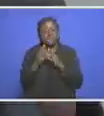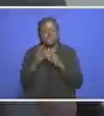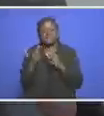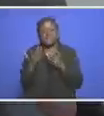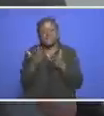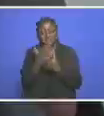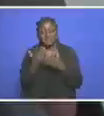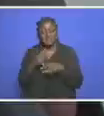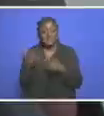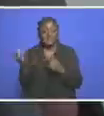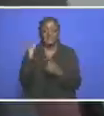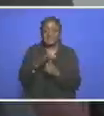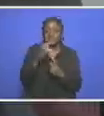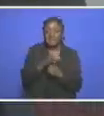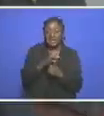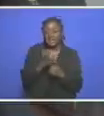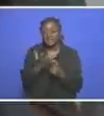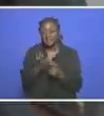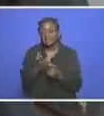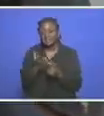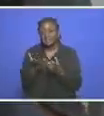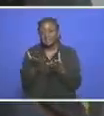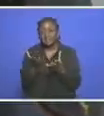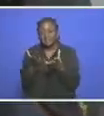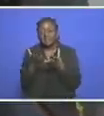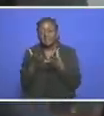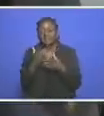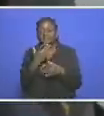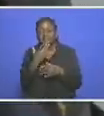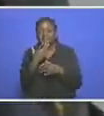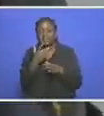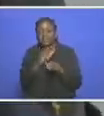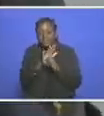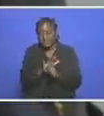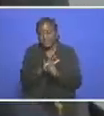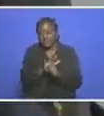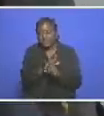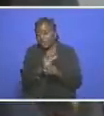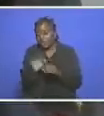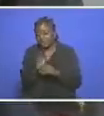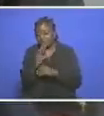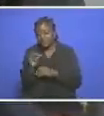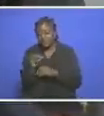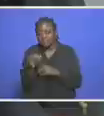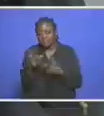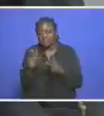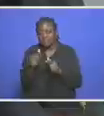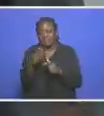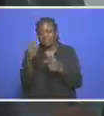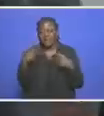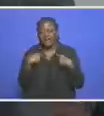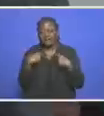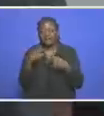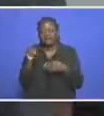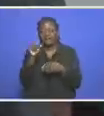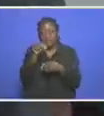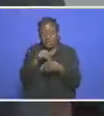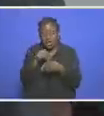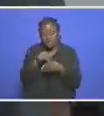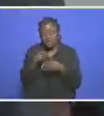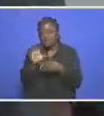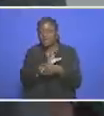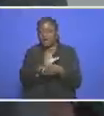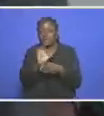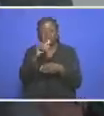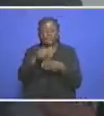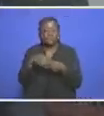we'd rather the pressure be taken off them and allow them to have normal commerce in the world, and then to deal with the political issues between